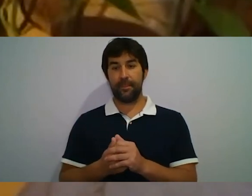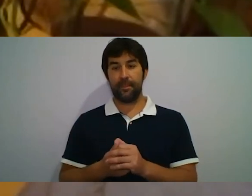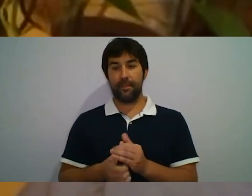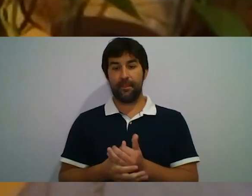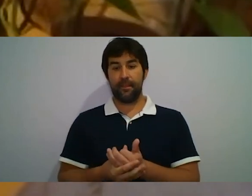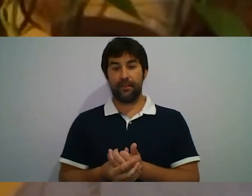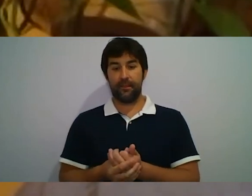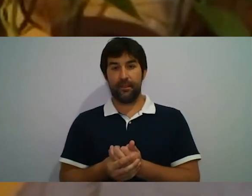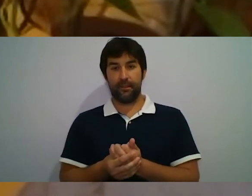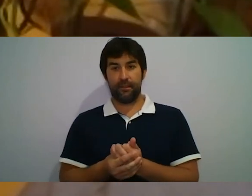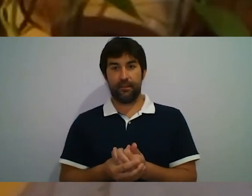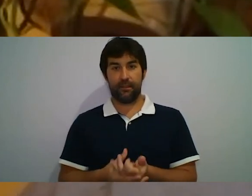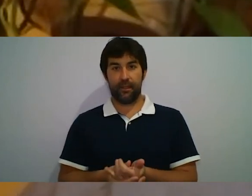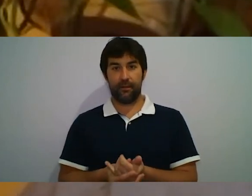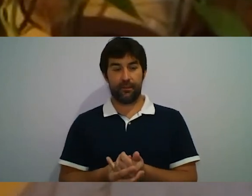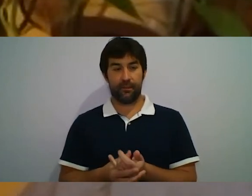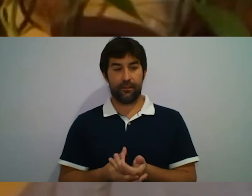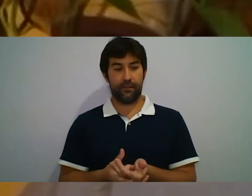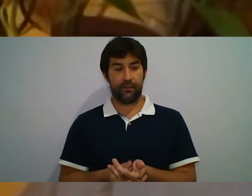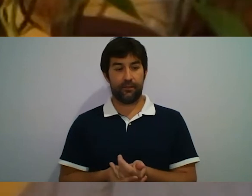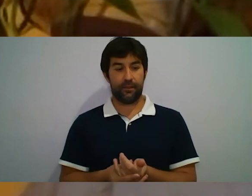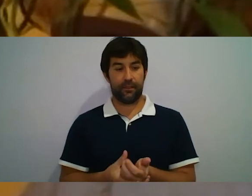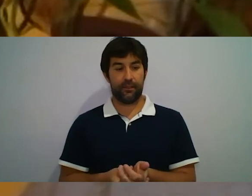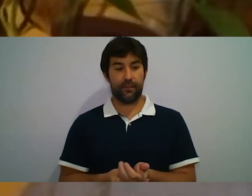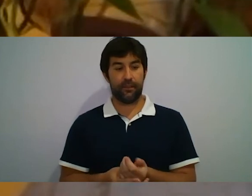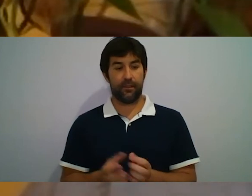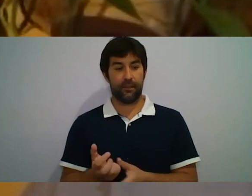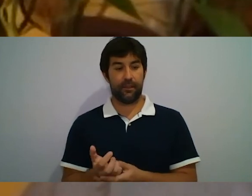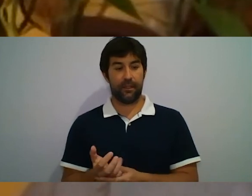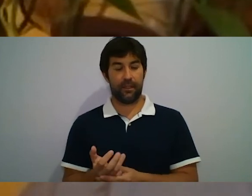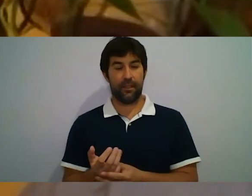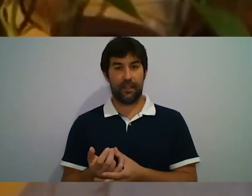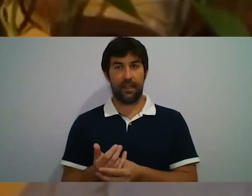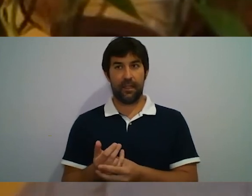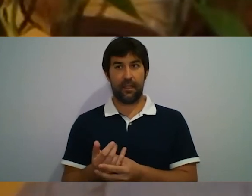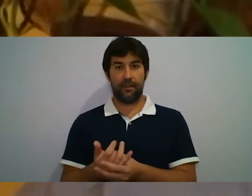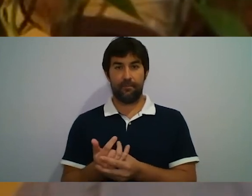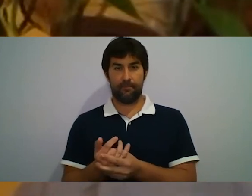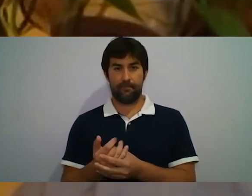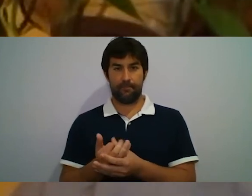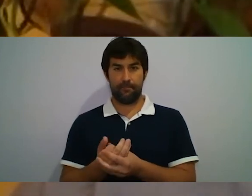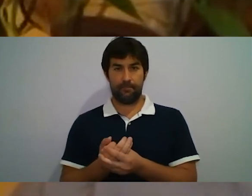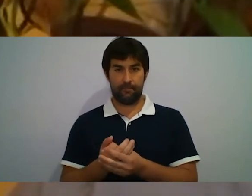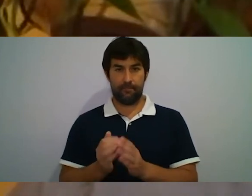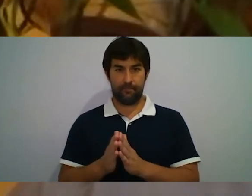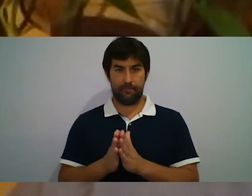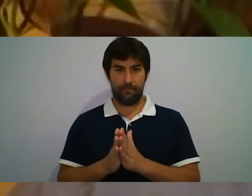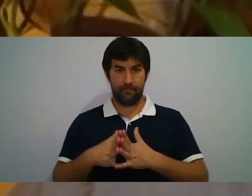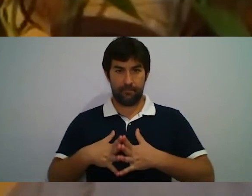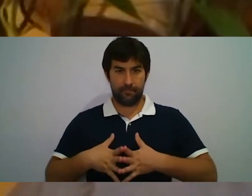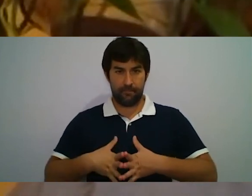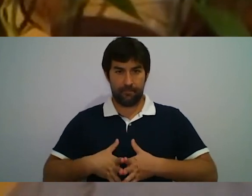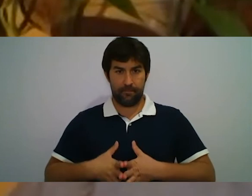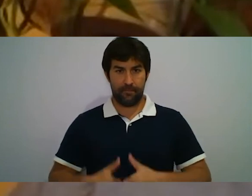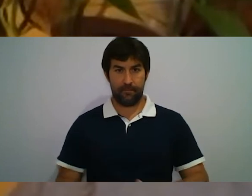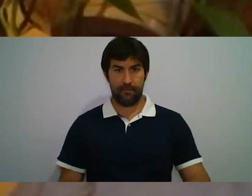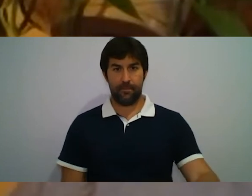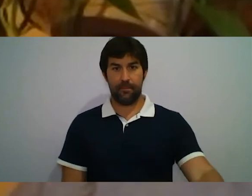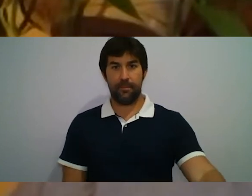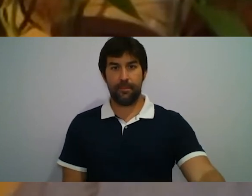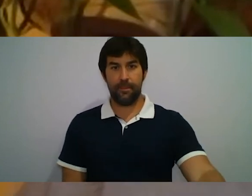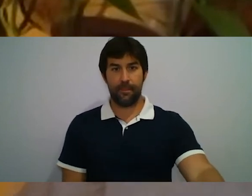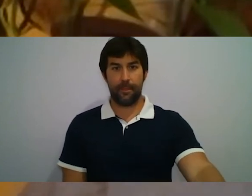to the exercise of mapping our 311 requests. We know, again, that our vulnerable communities are not